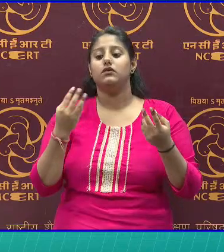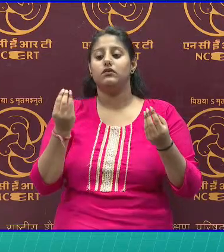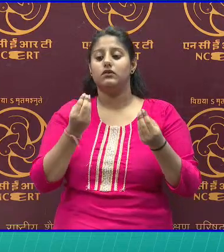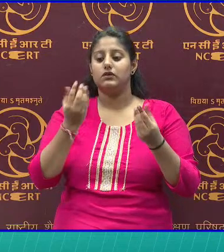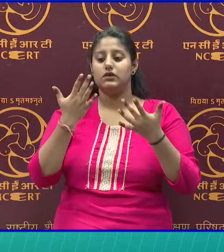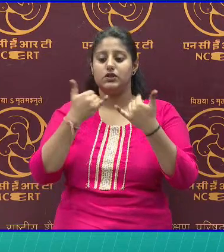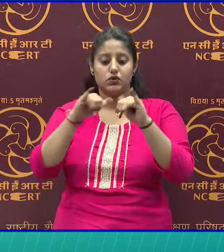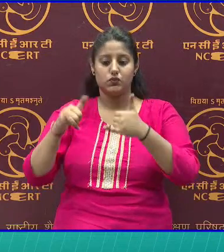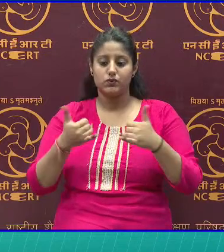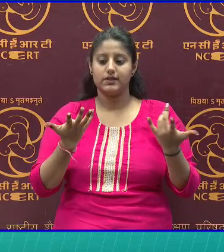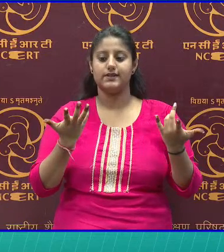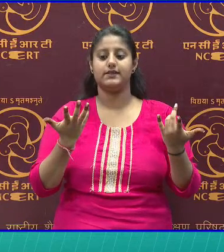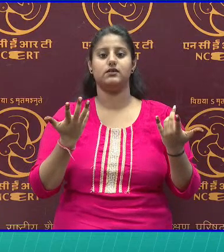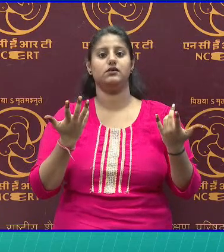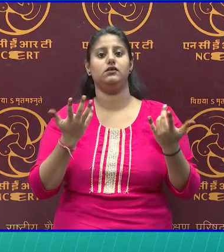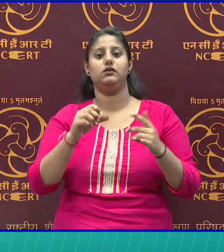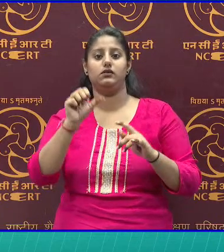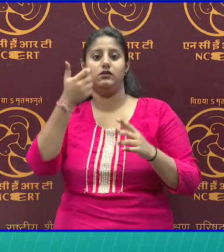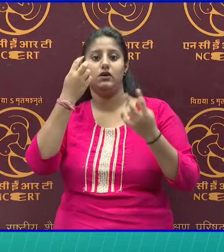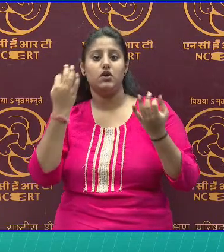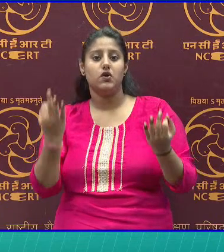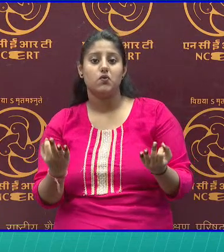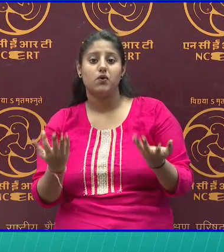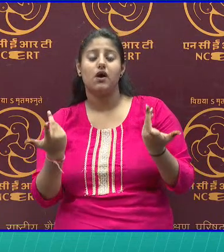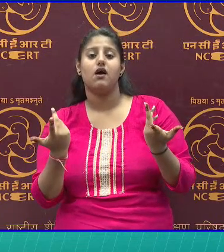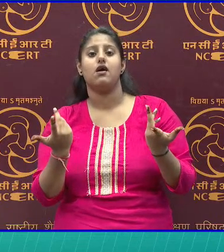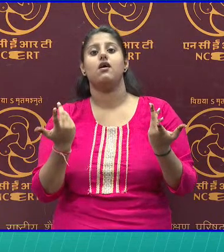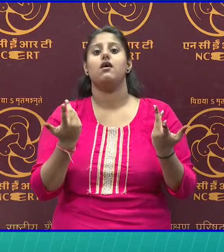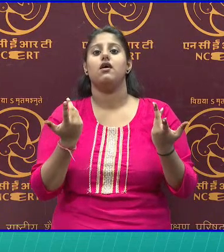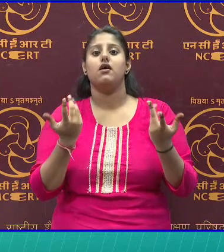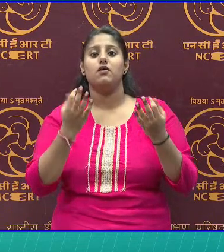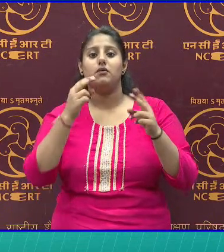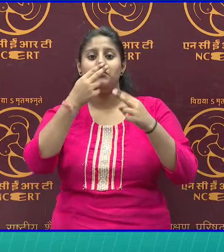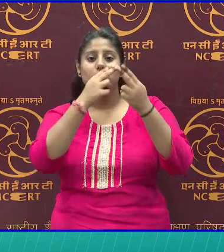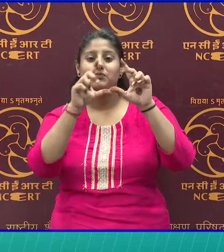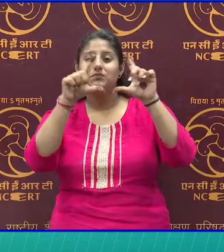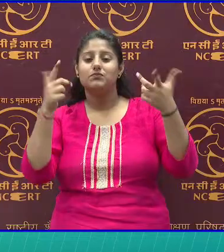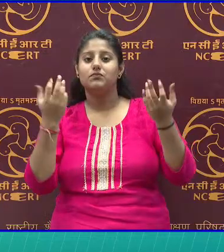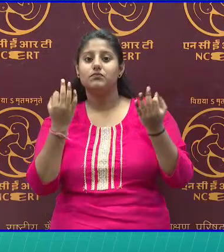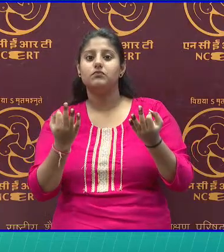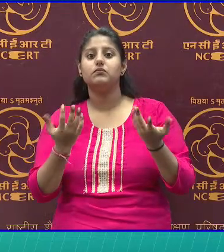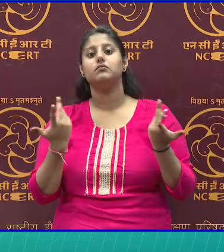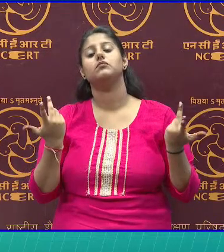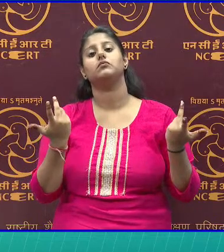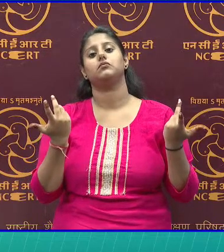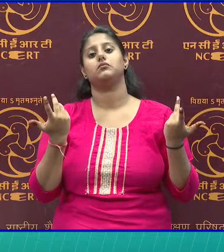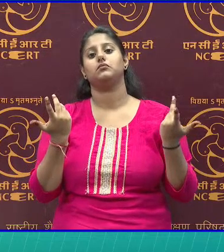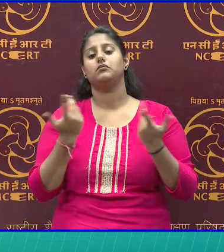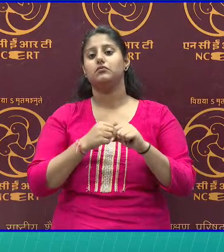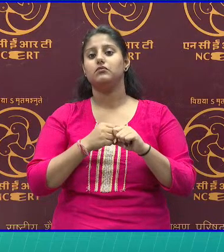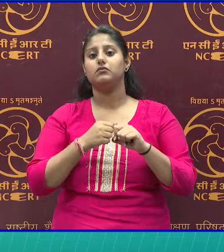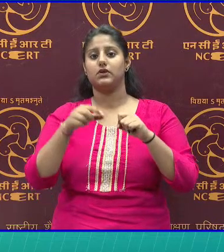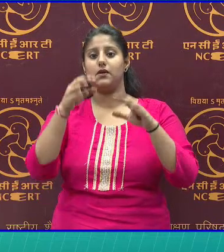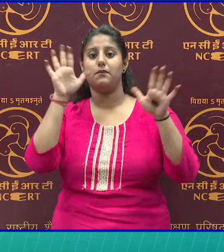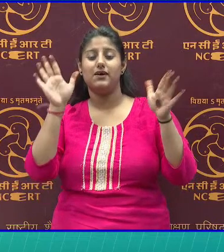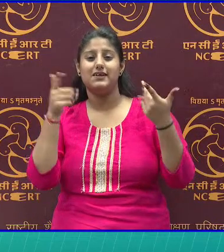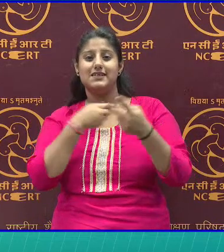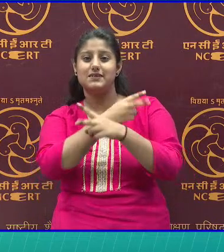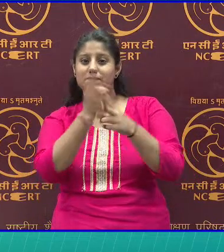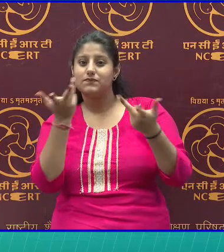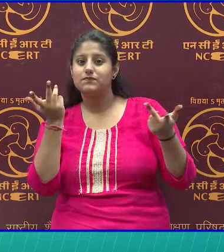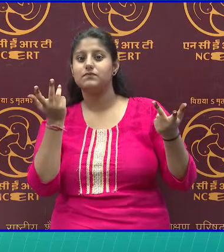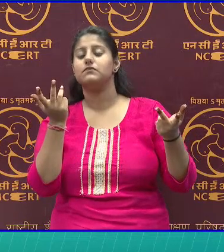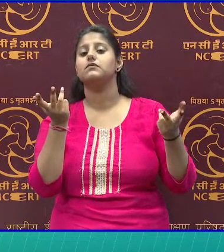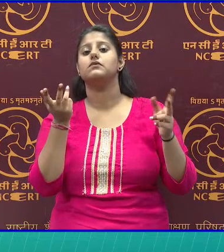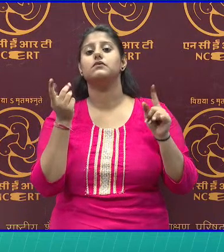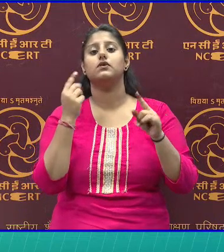see the the other side there are yoga poster, and then about the, you can see the birds, you can see